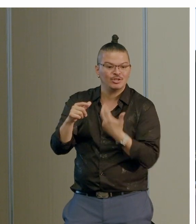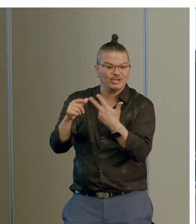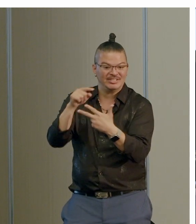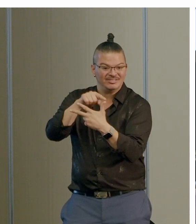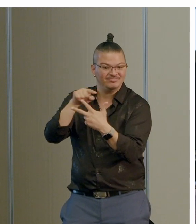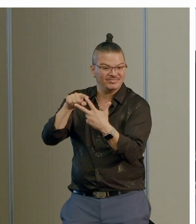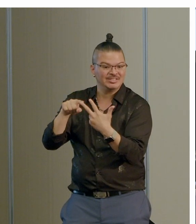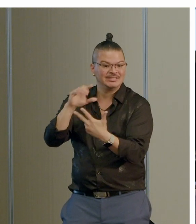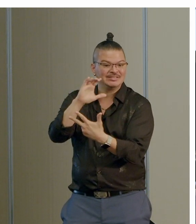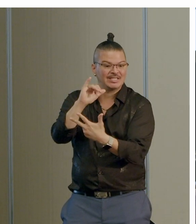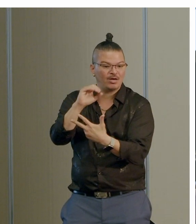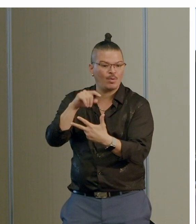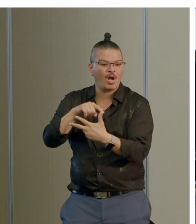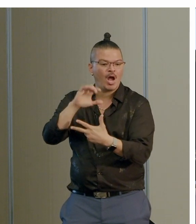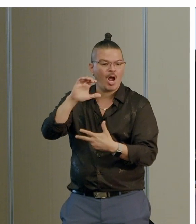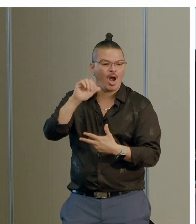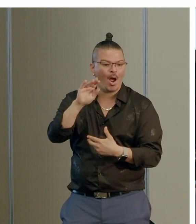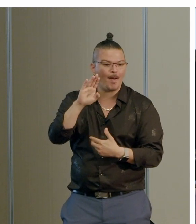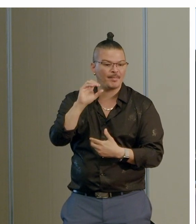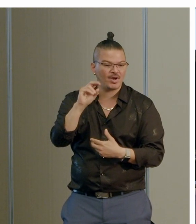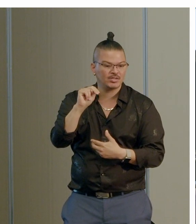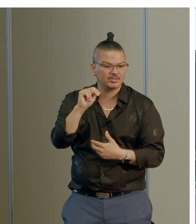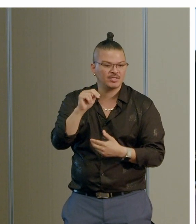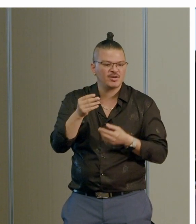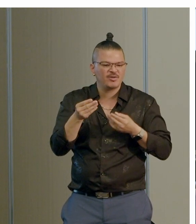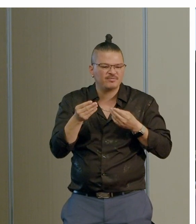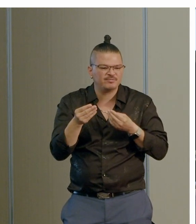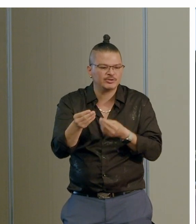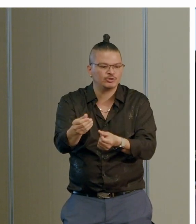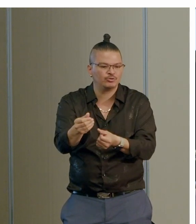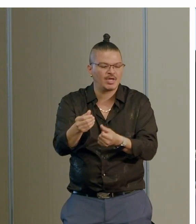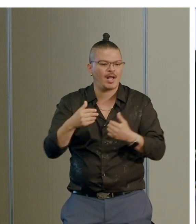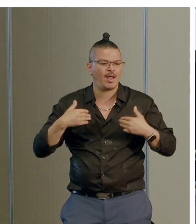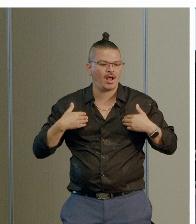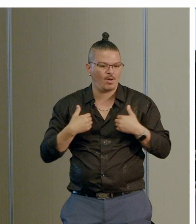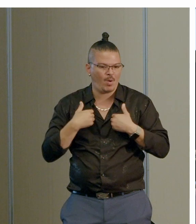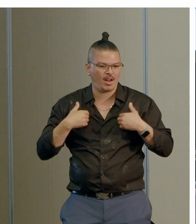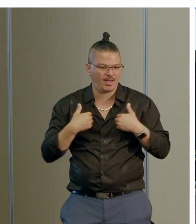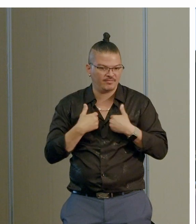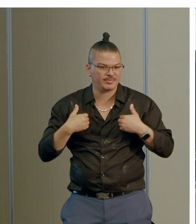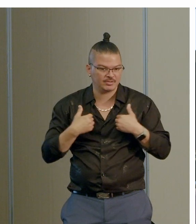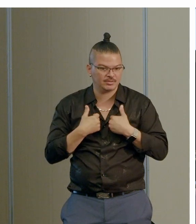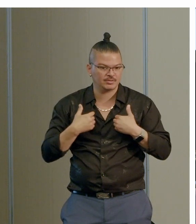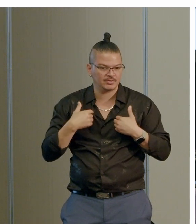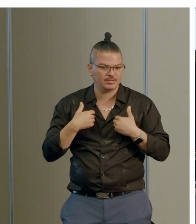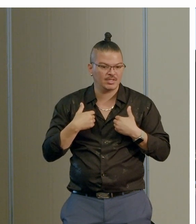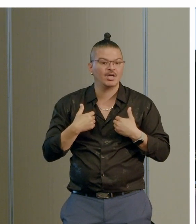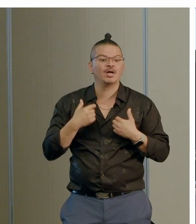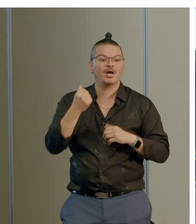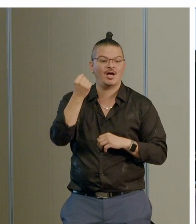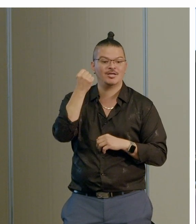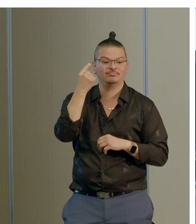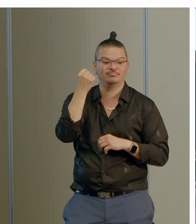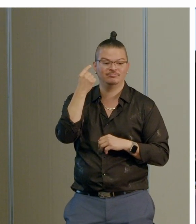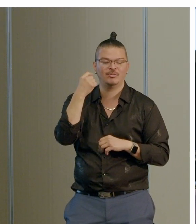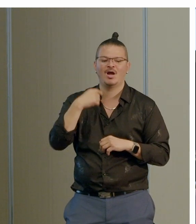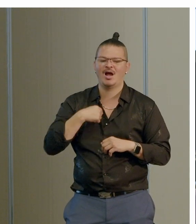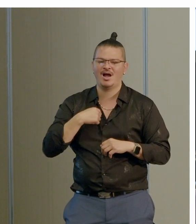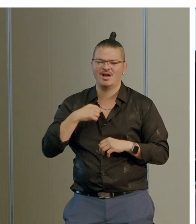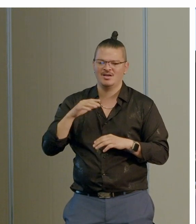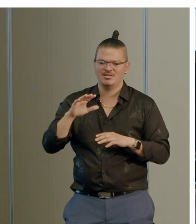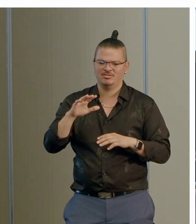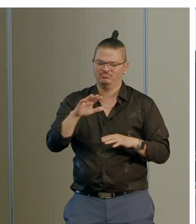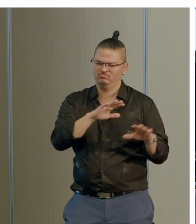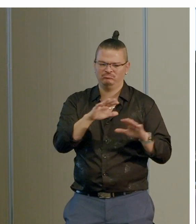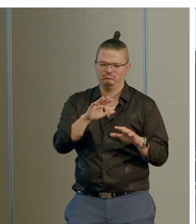ton of data. A lot of it is scientific data. And there was concerns of, well, if we have to go back 50 years